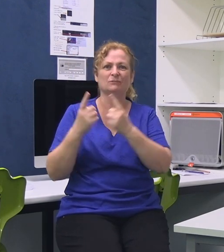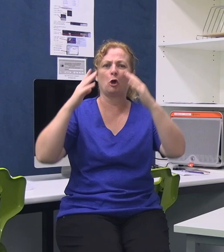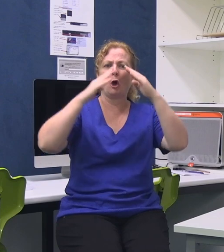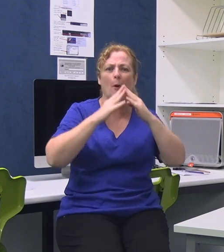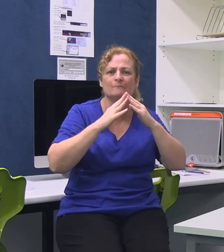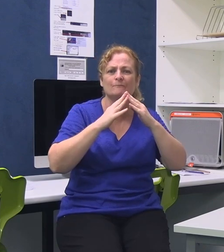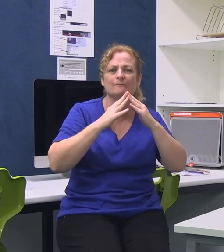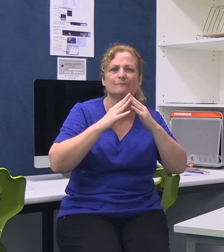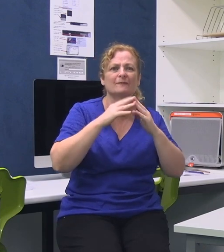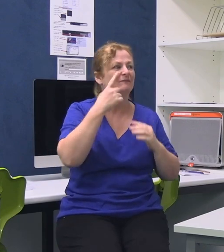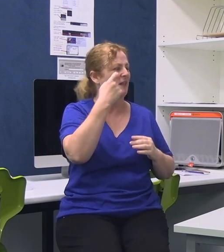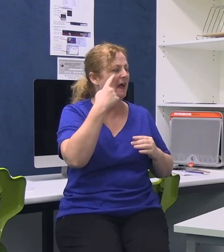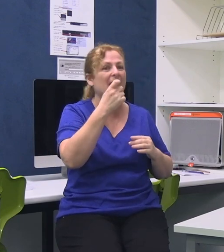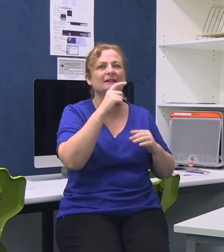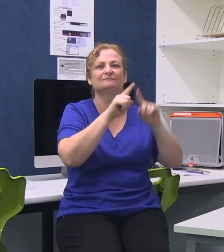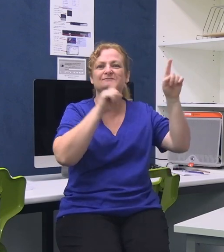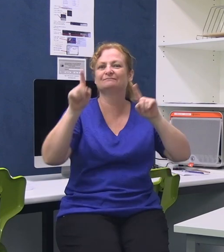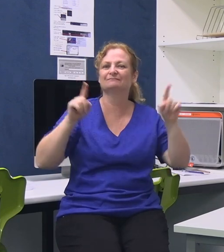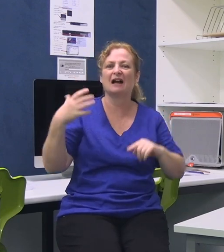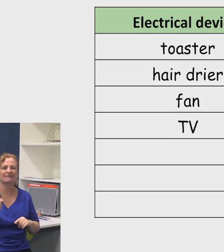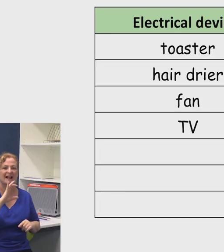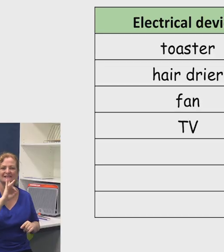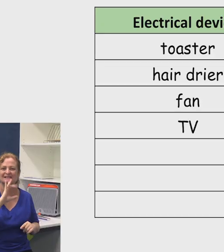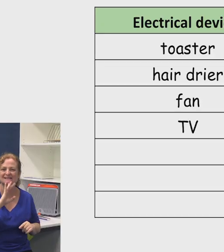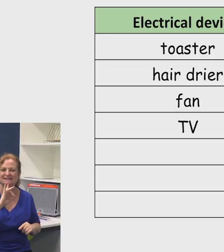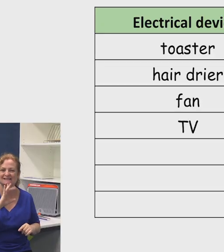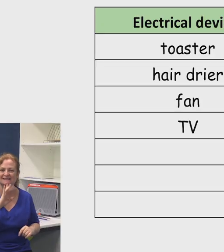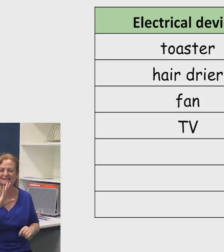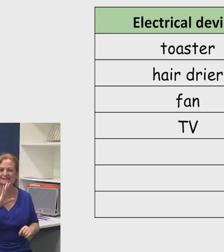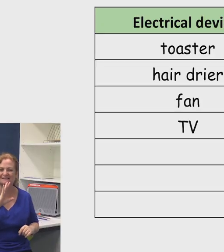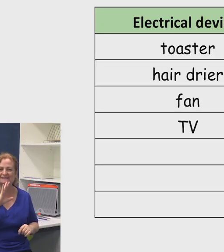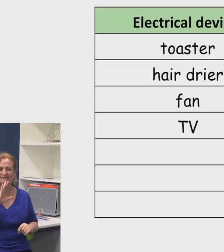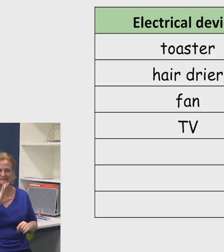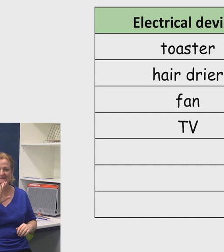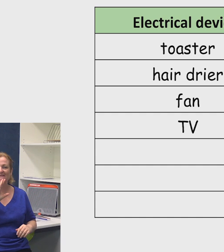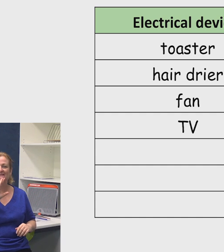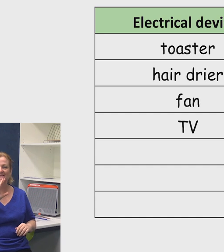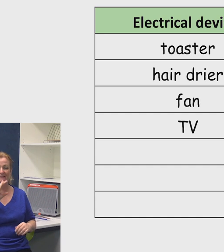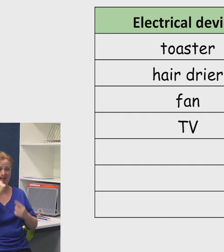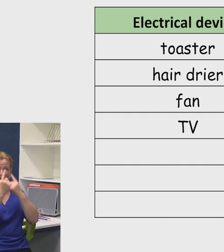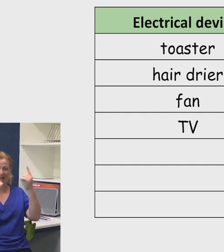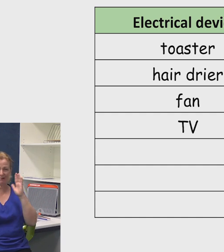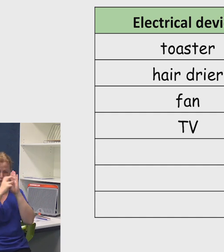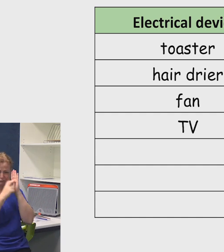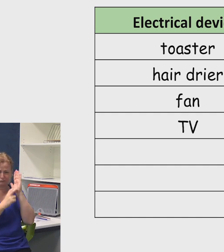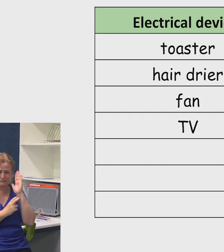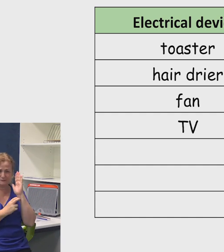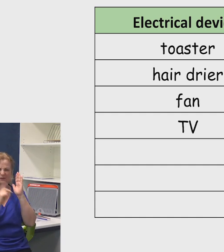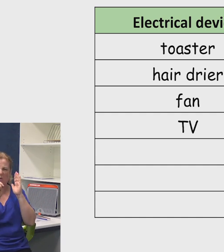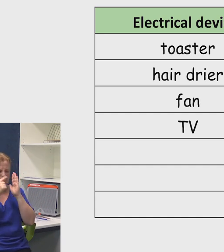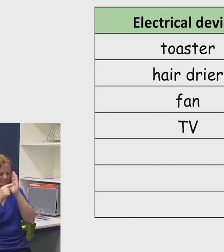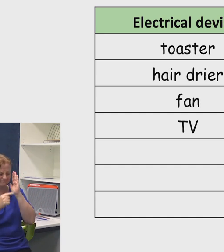you can find that are powered by electricity. And beside each one, note what form of energy